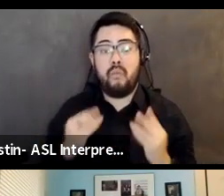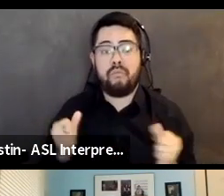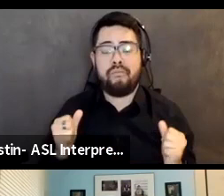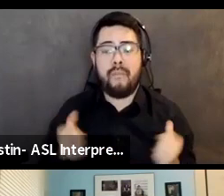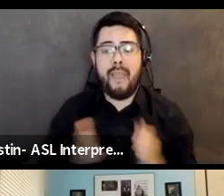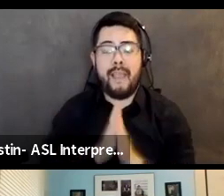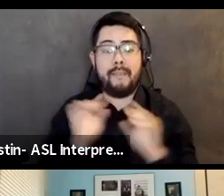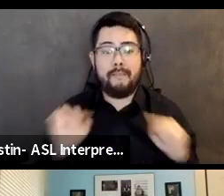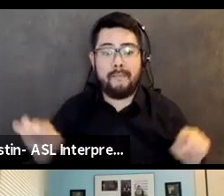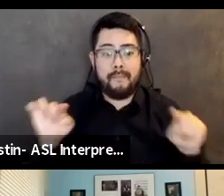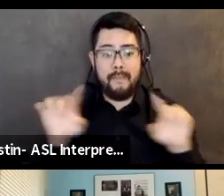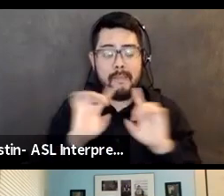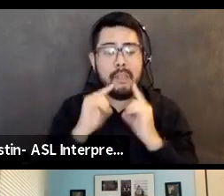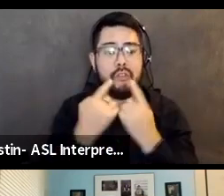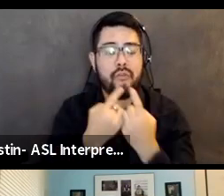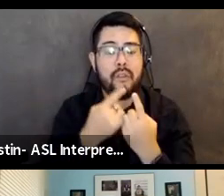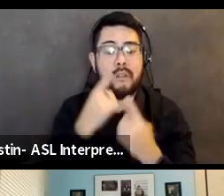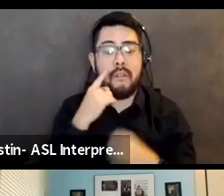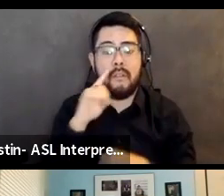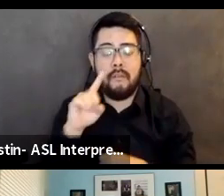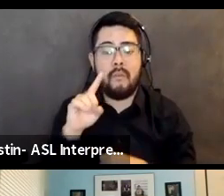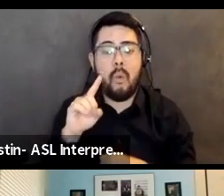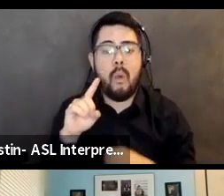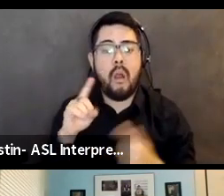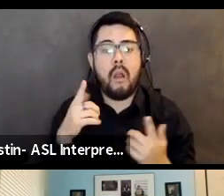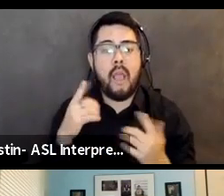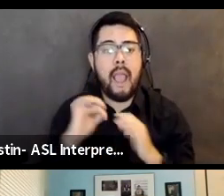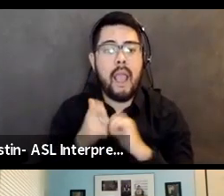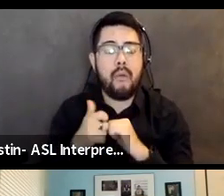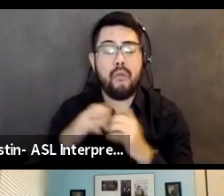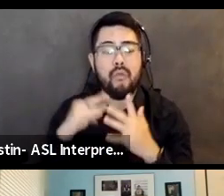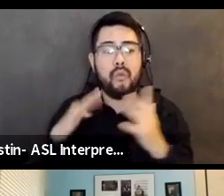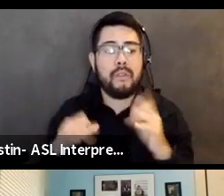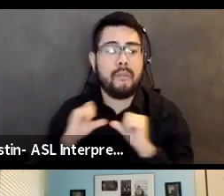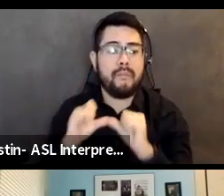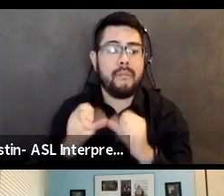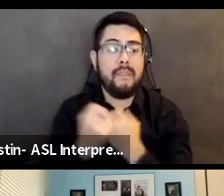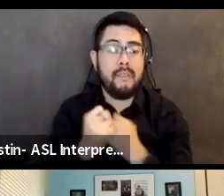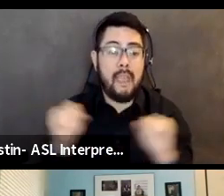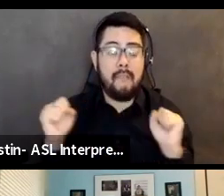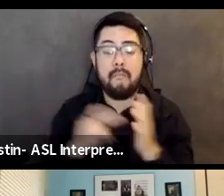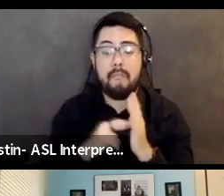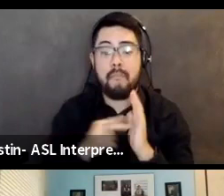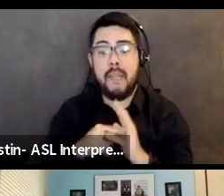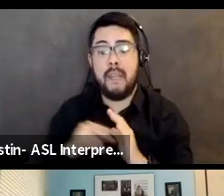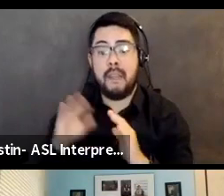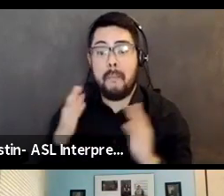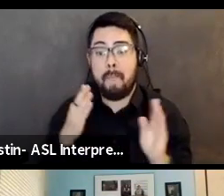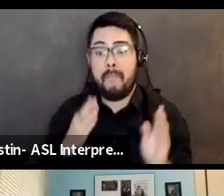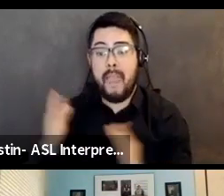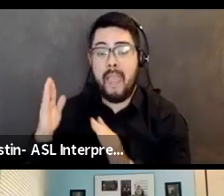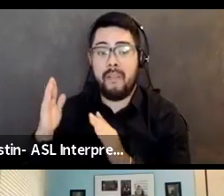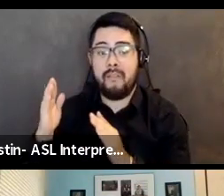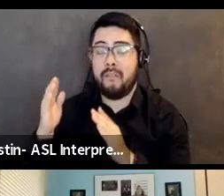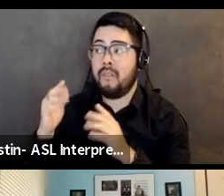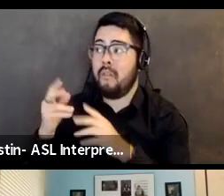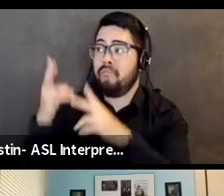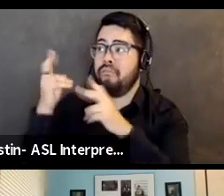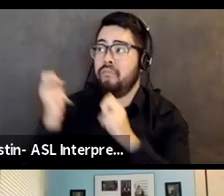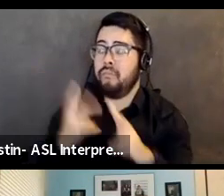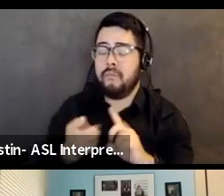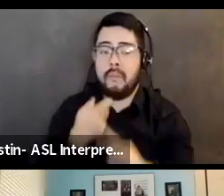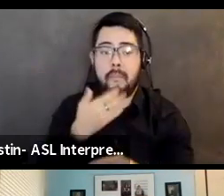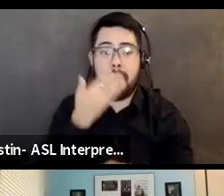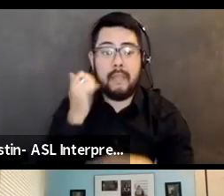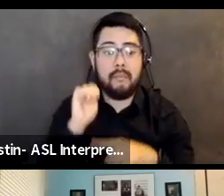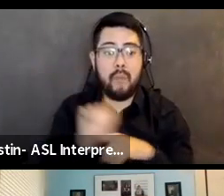plan to offer schools a range of approaches to keeping their students safe that those plans are based on best practices that they give room